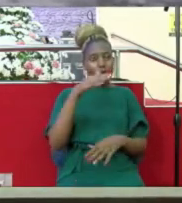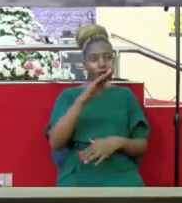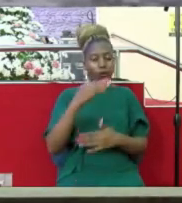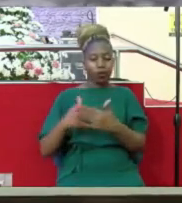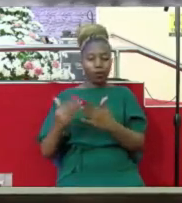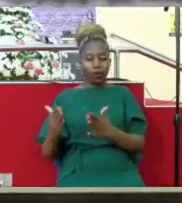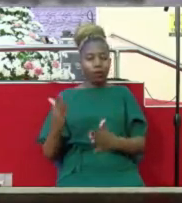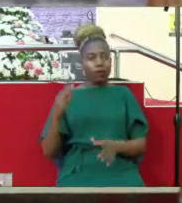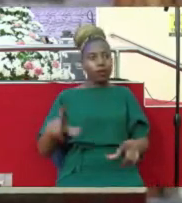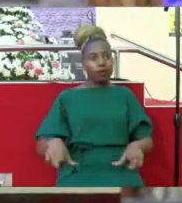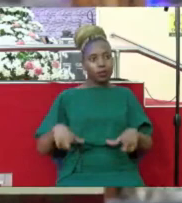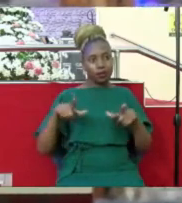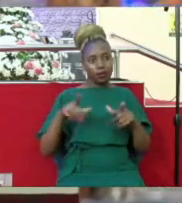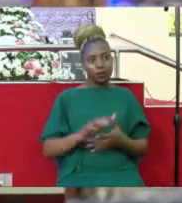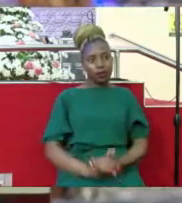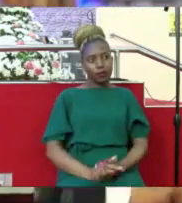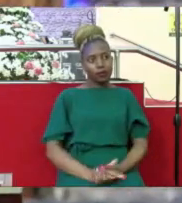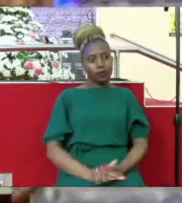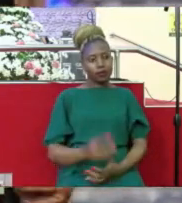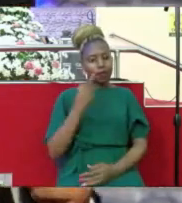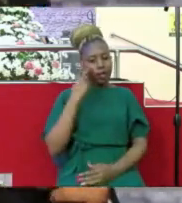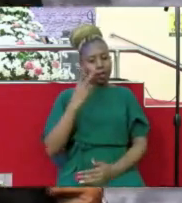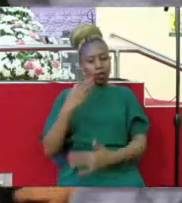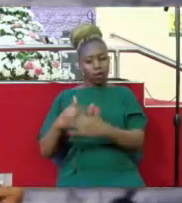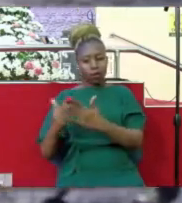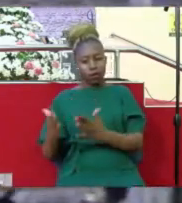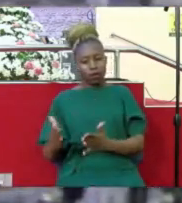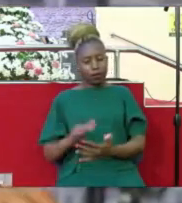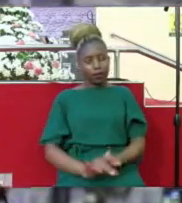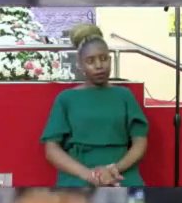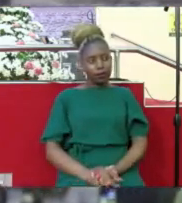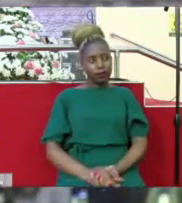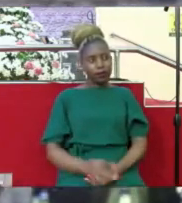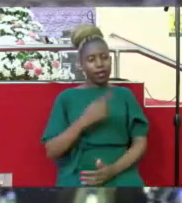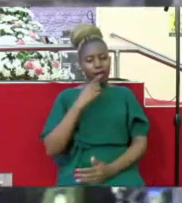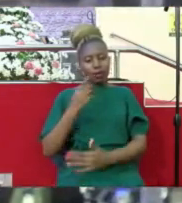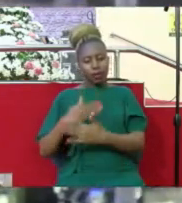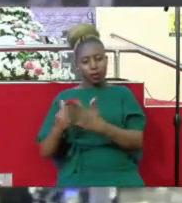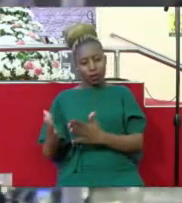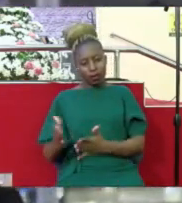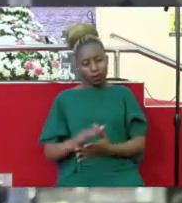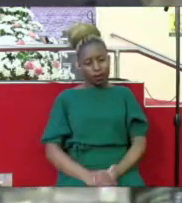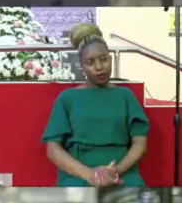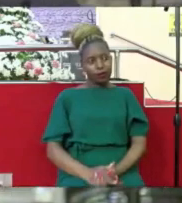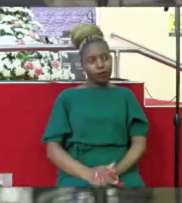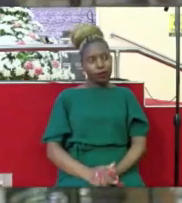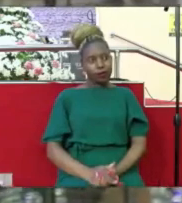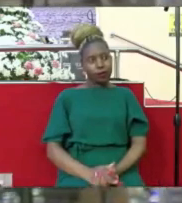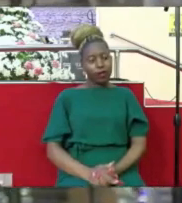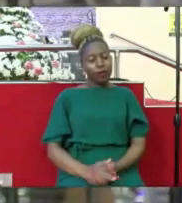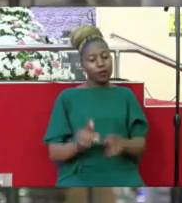hali maisha ya jirani yako. Look at your neighbor. Angalia jirani yako. And tell your neighbor. Na ukamwambie hivi. Even